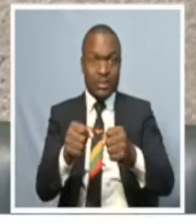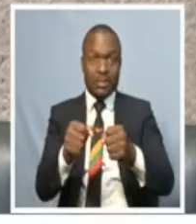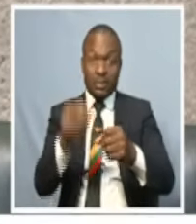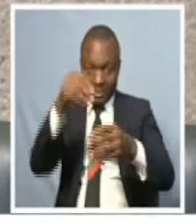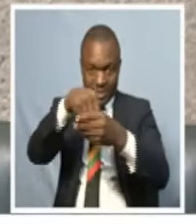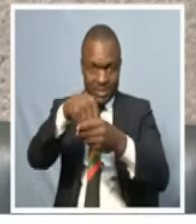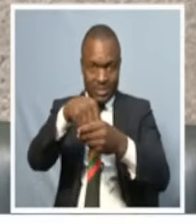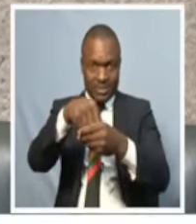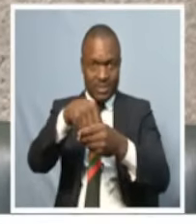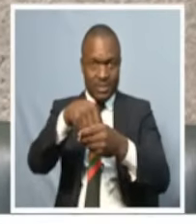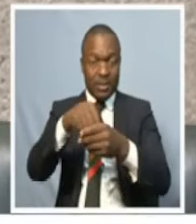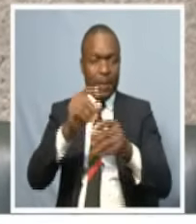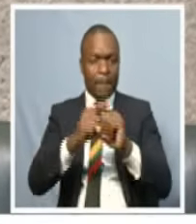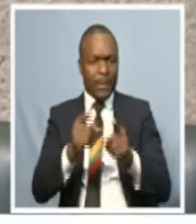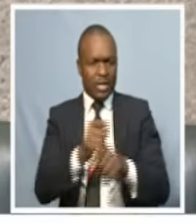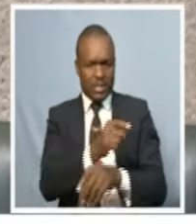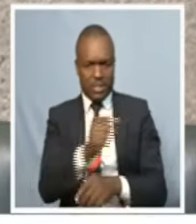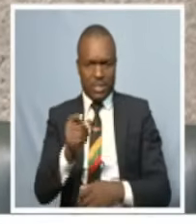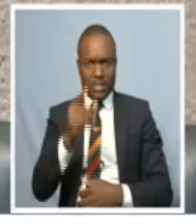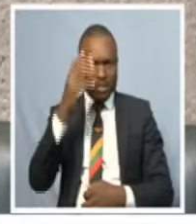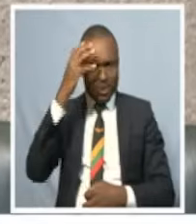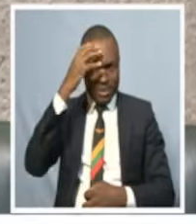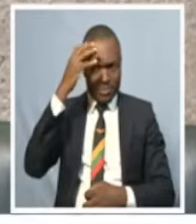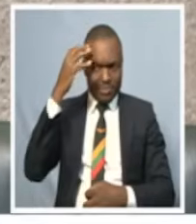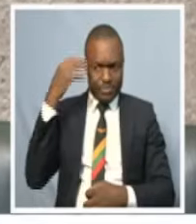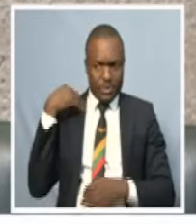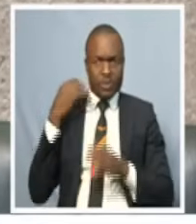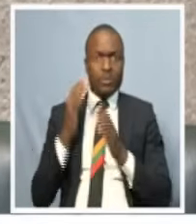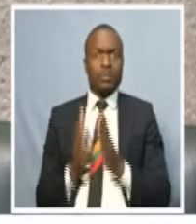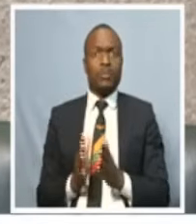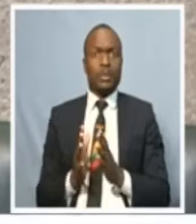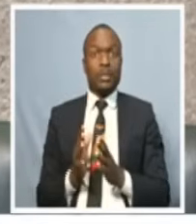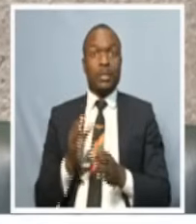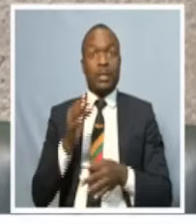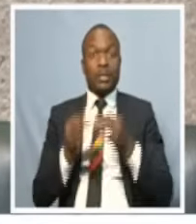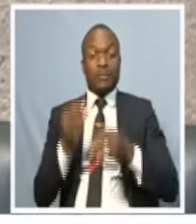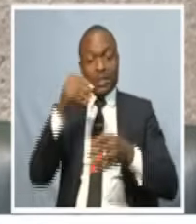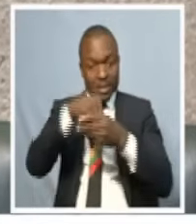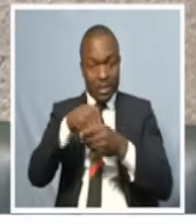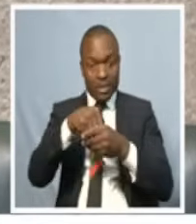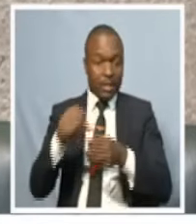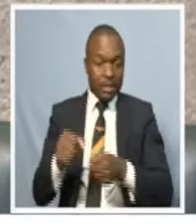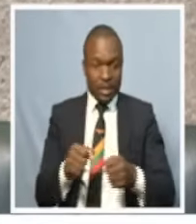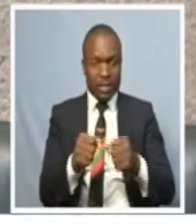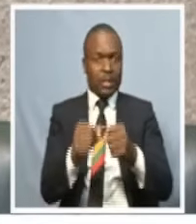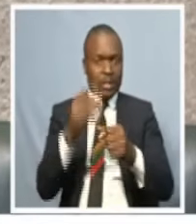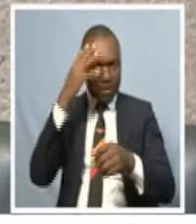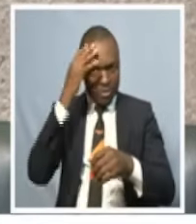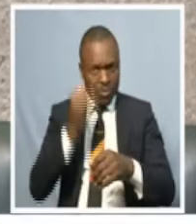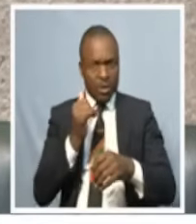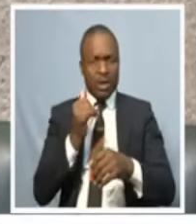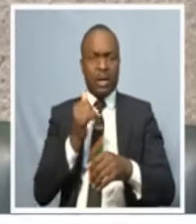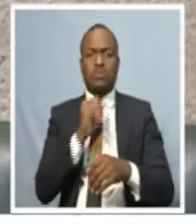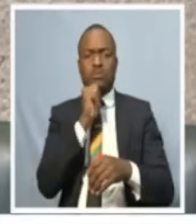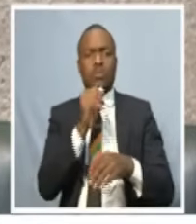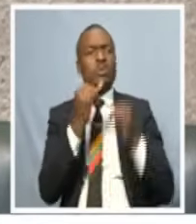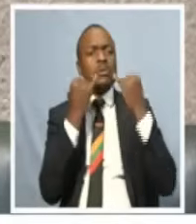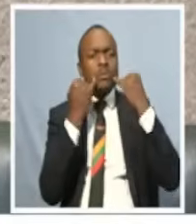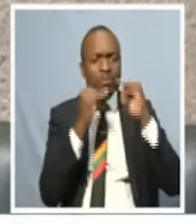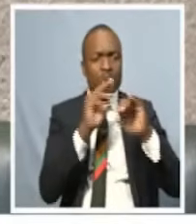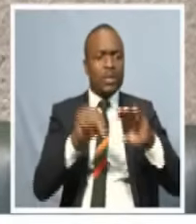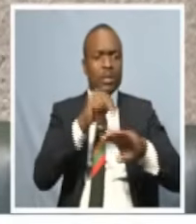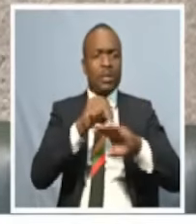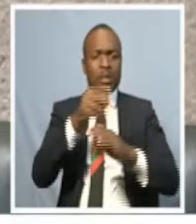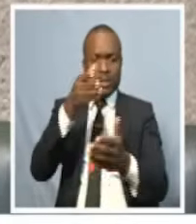these officers, potential officers were in the database, what was so difficult to inform the nation that this is what